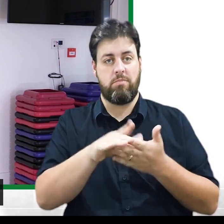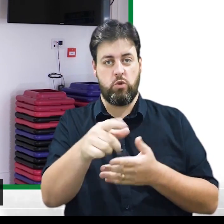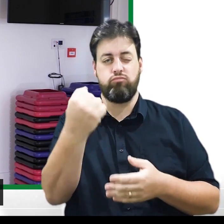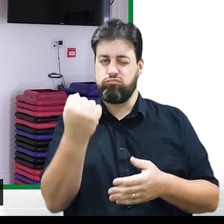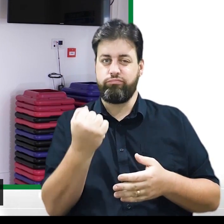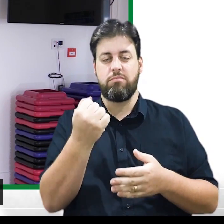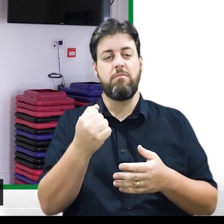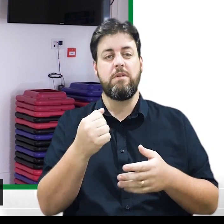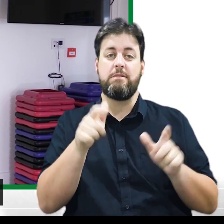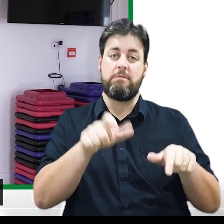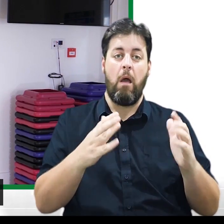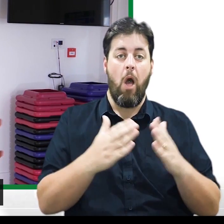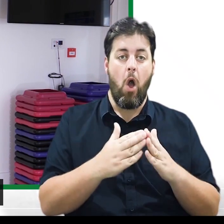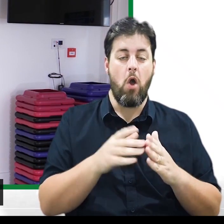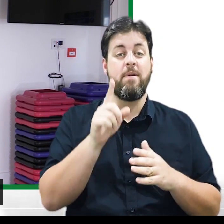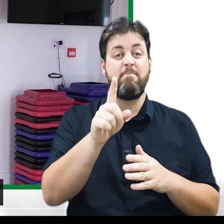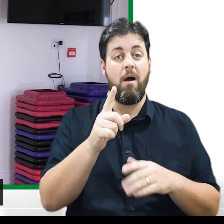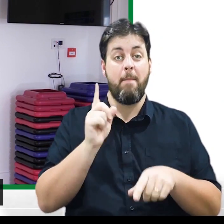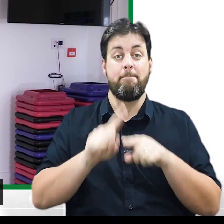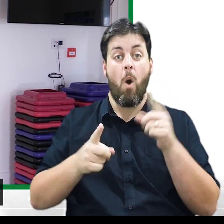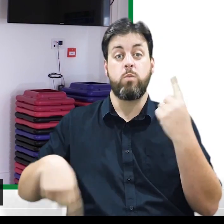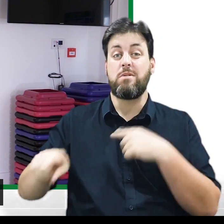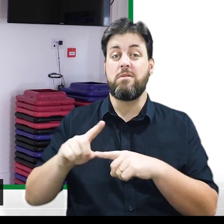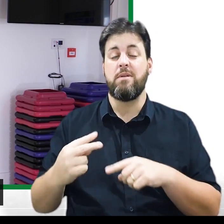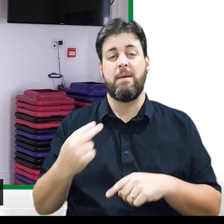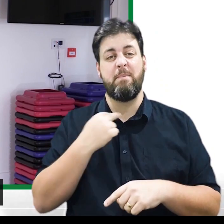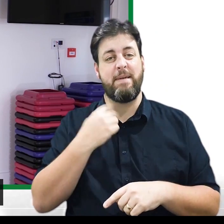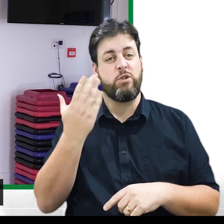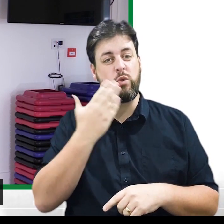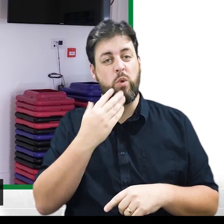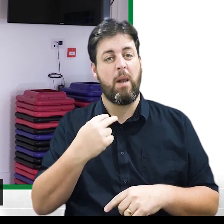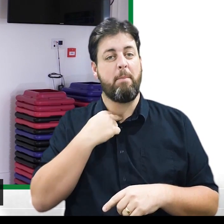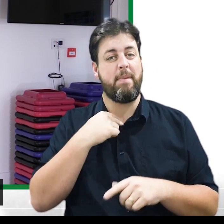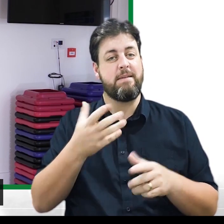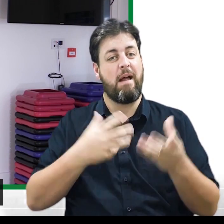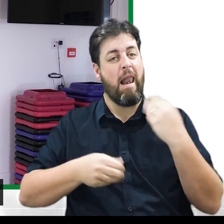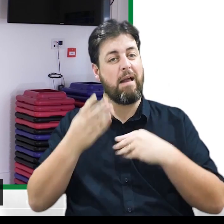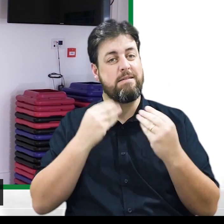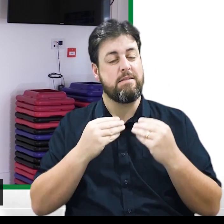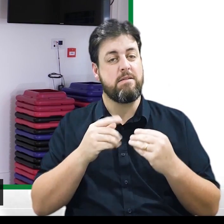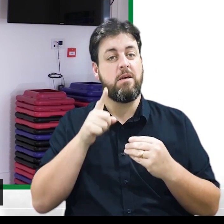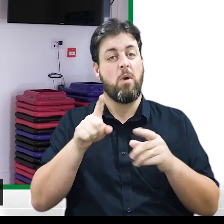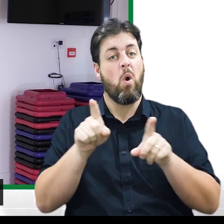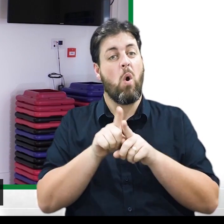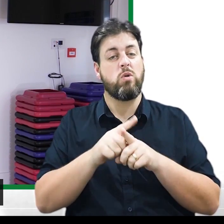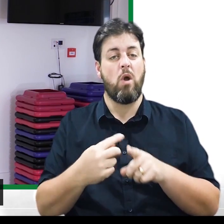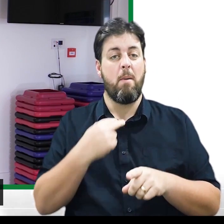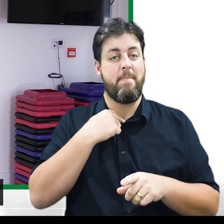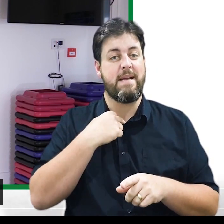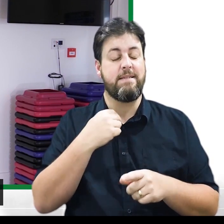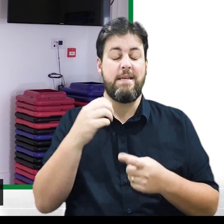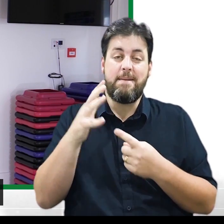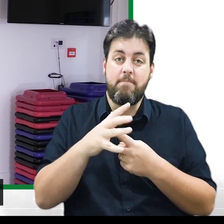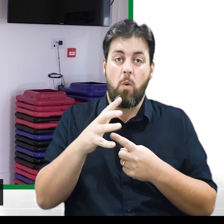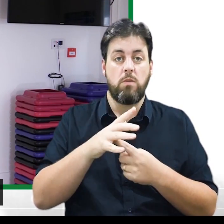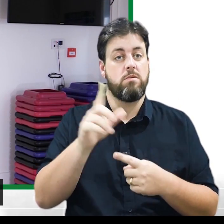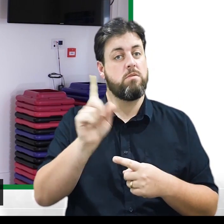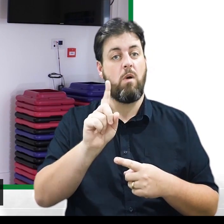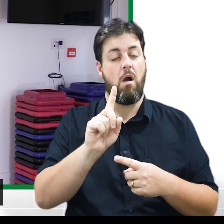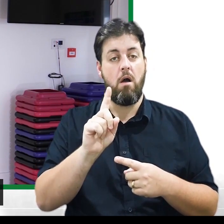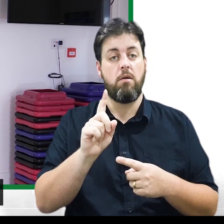But because none of us are at school, we're all missing things like lessons, but we're also missing the most important part of what used to be my